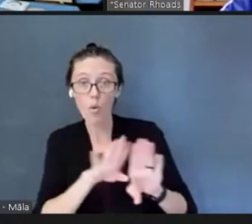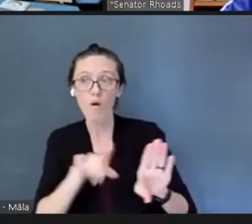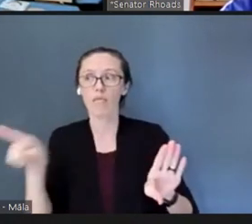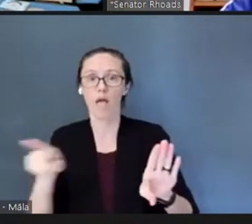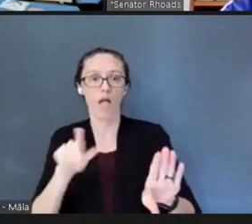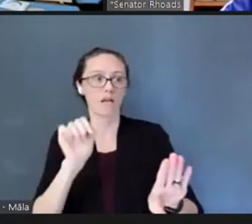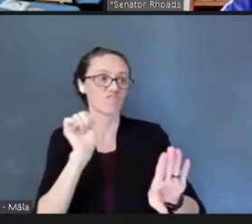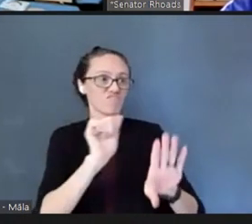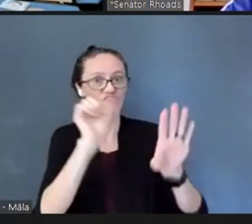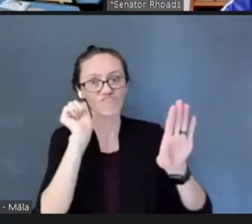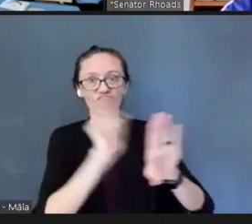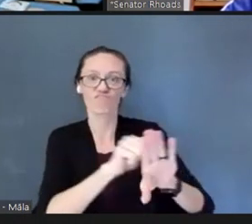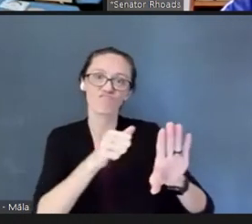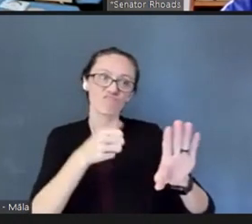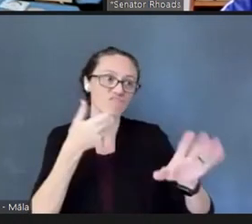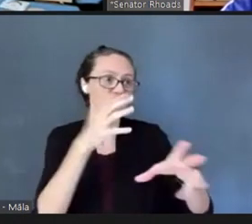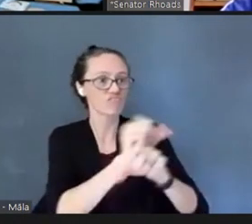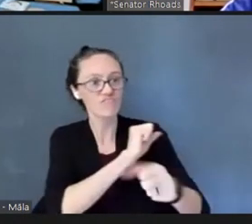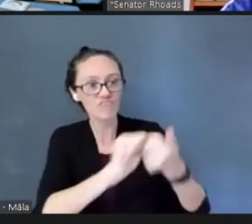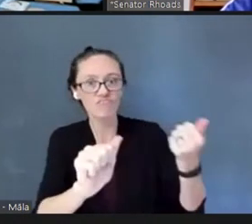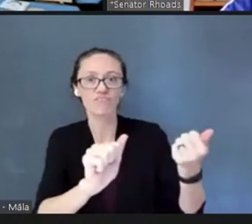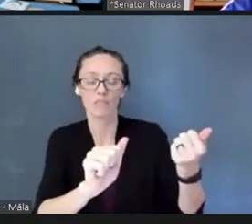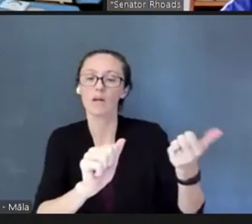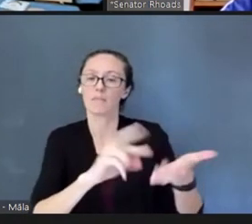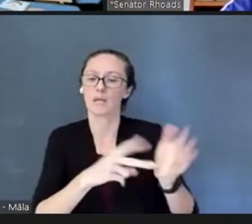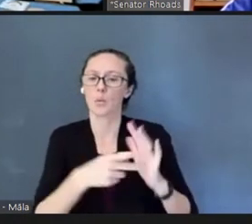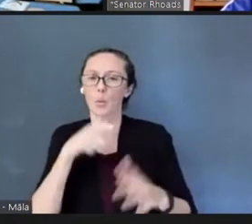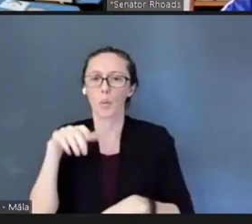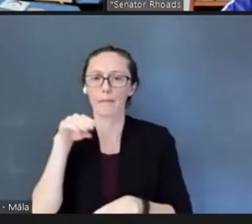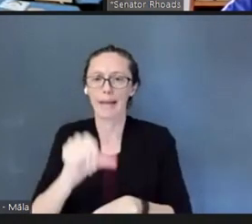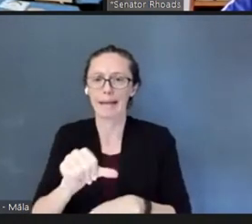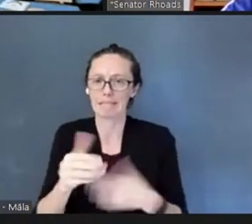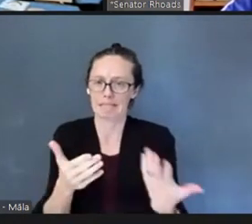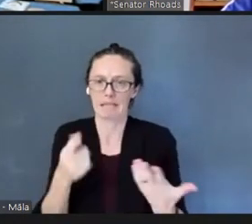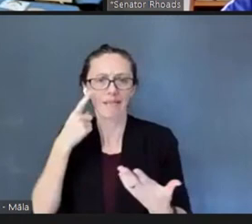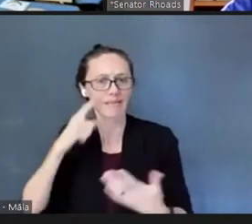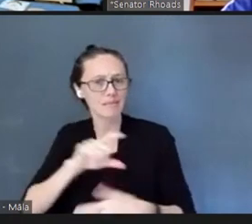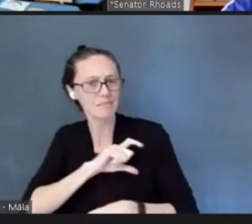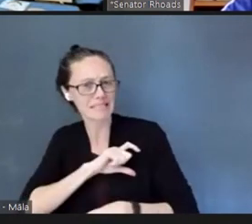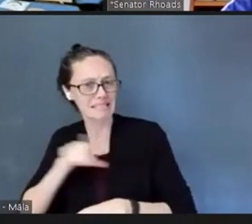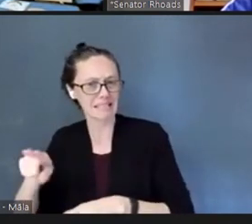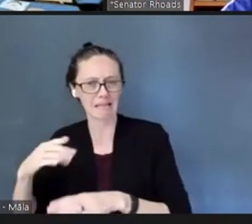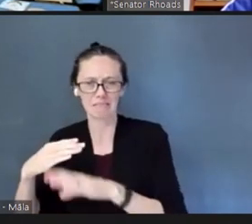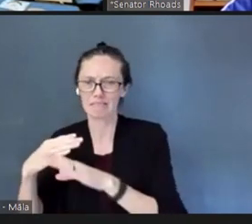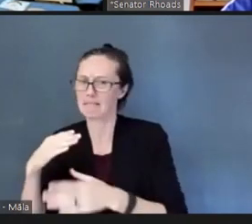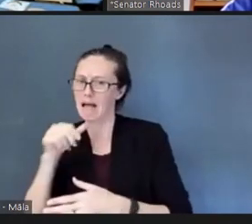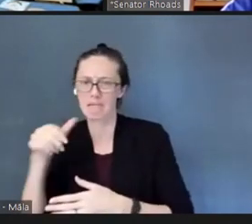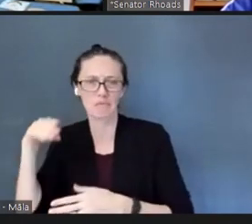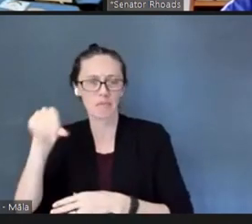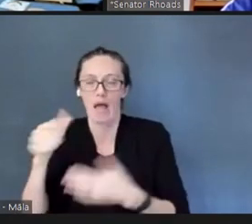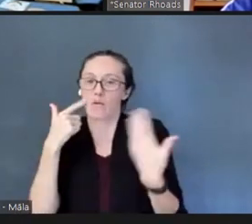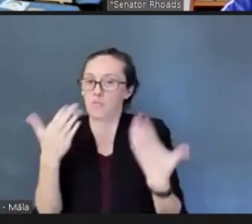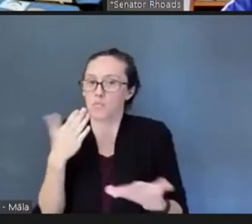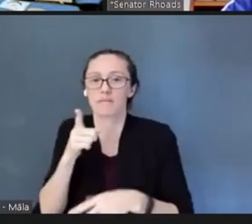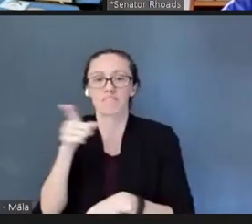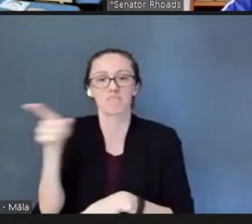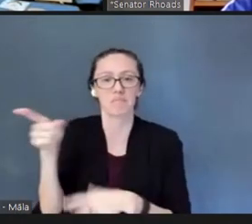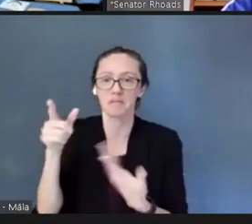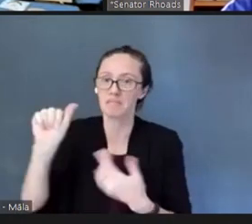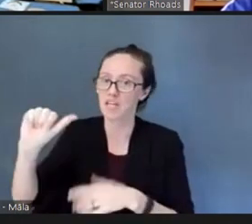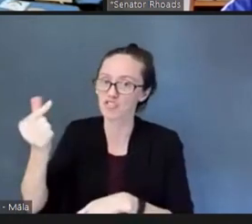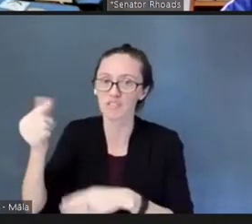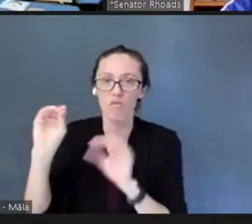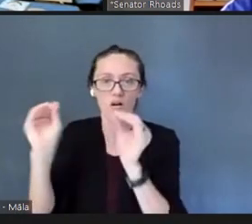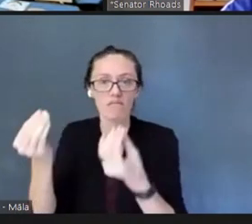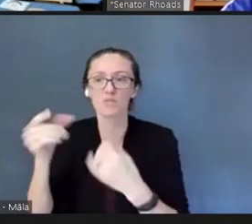usually police officers and agencies, I think they're immune to that, but I would have to leave that to Corp Counsel or the Attorney General's office to answer